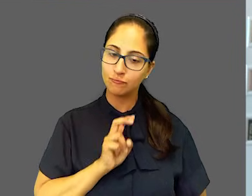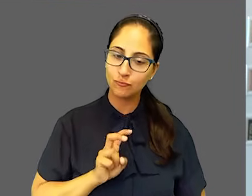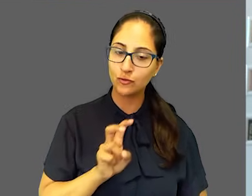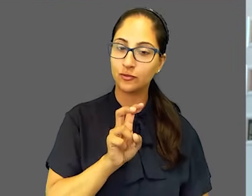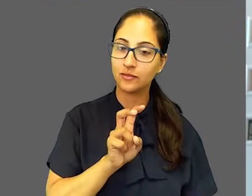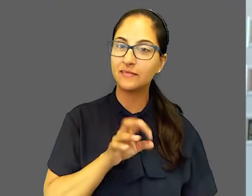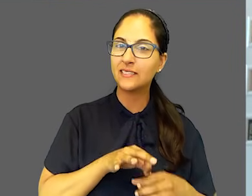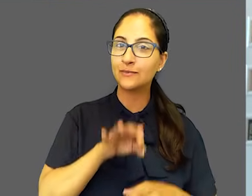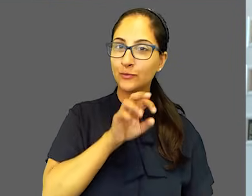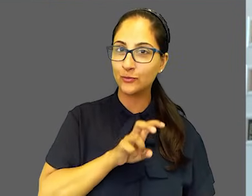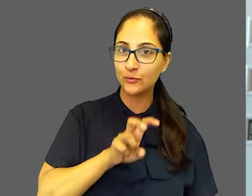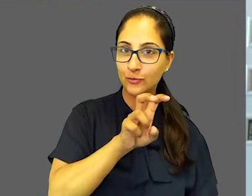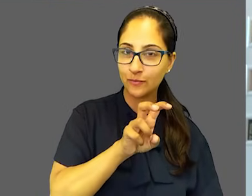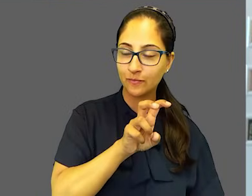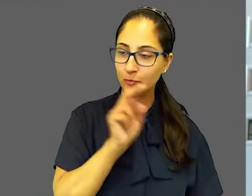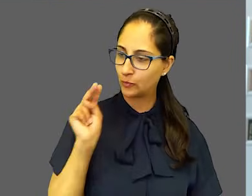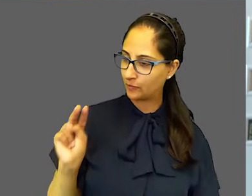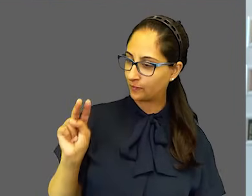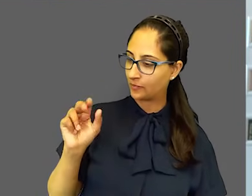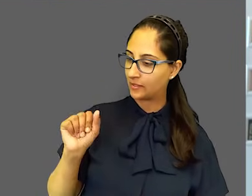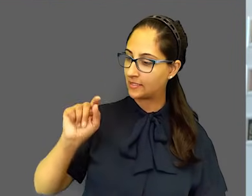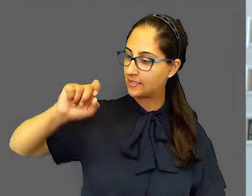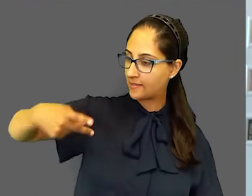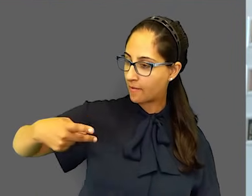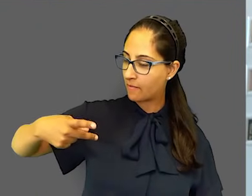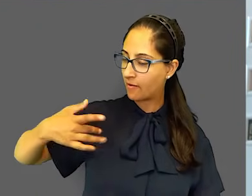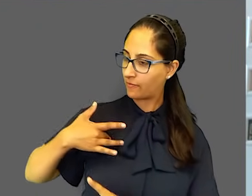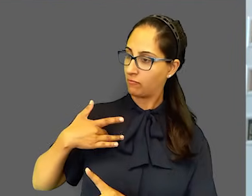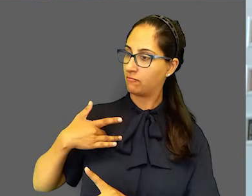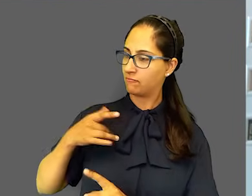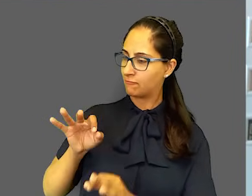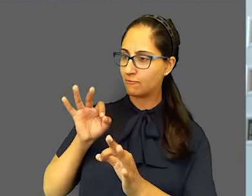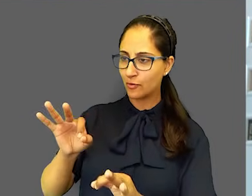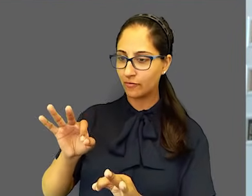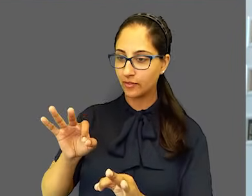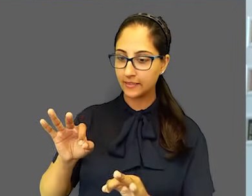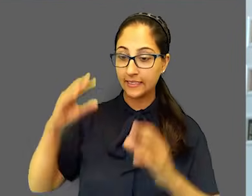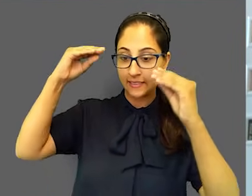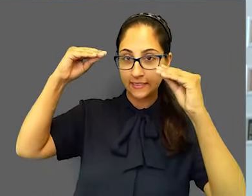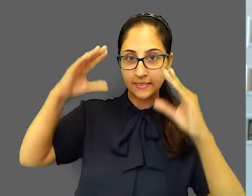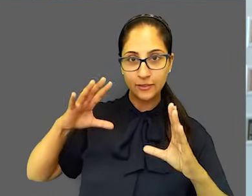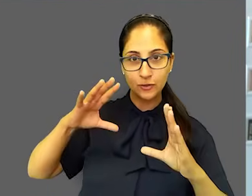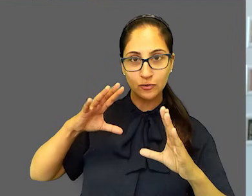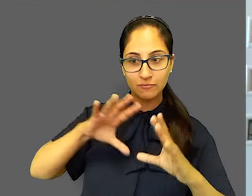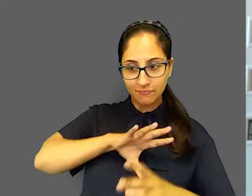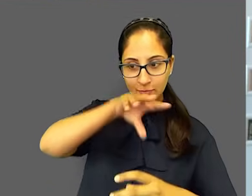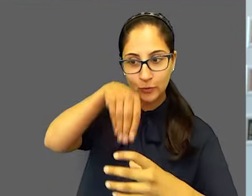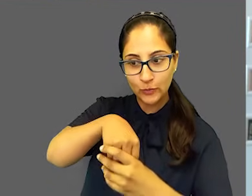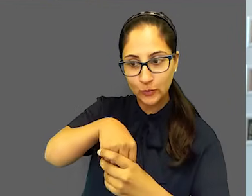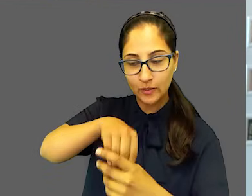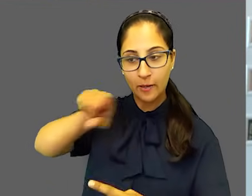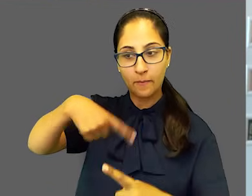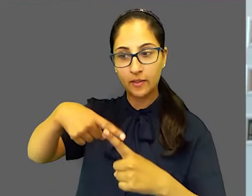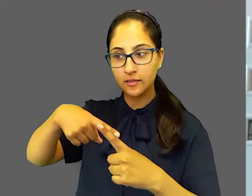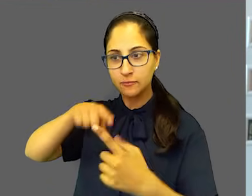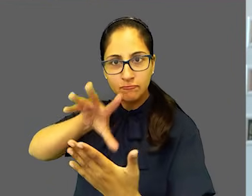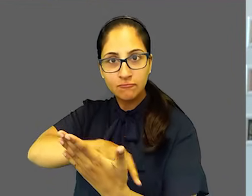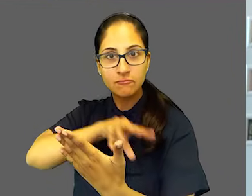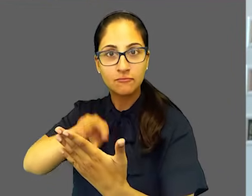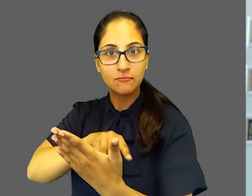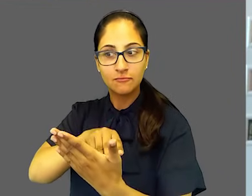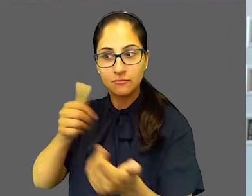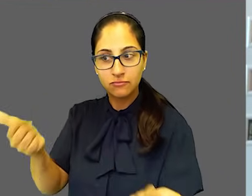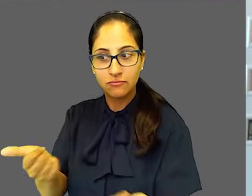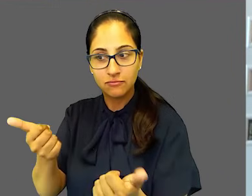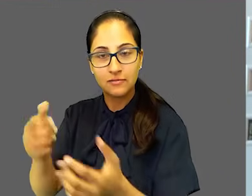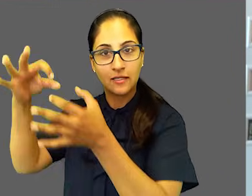this sort of just married the two ideas of my secular education, my thirst for knowledge, and it